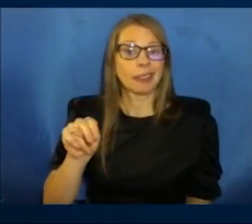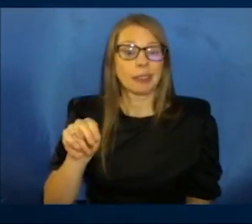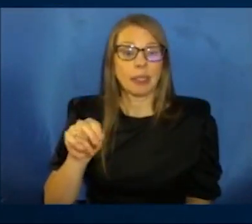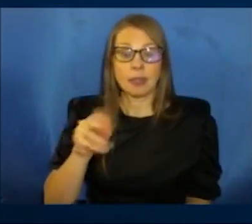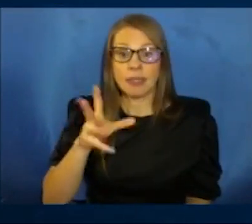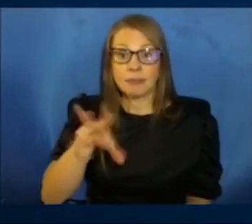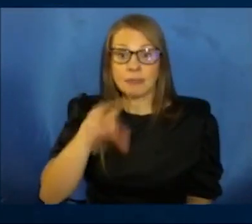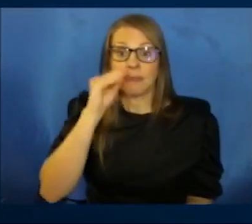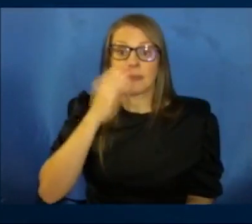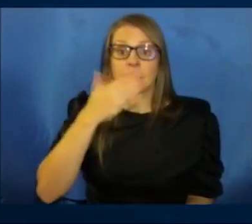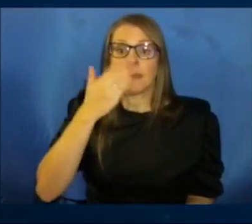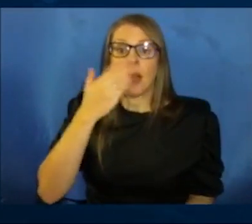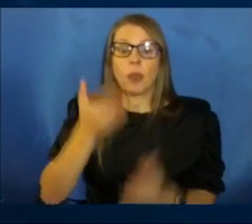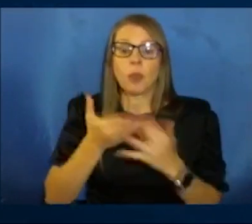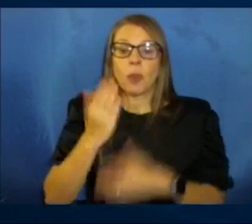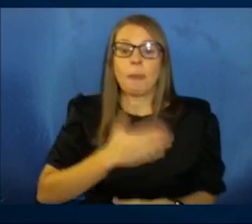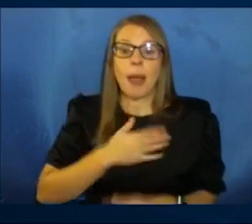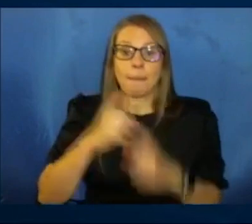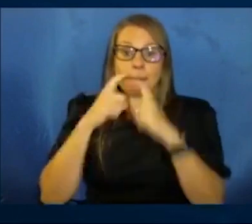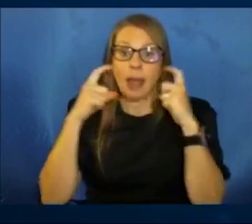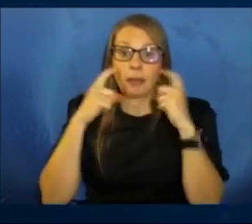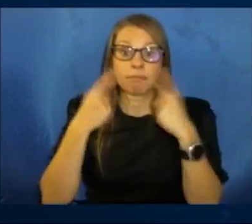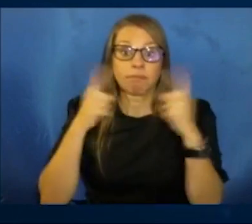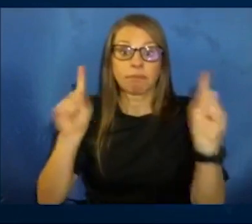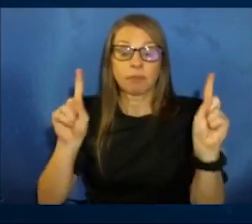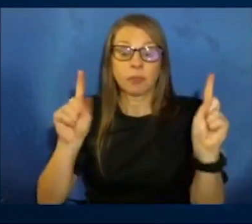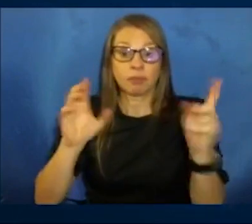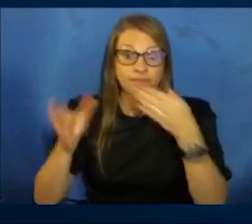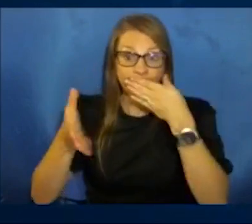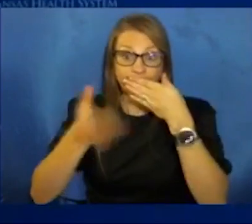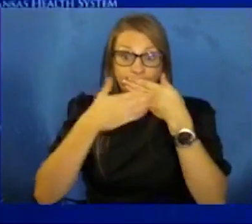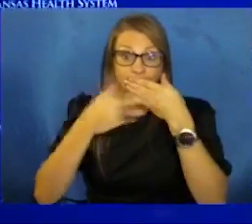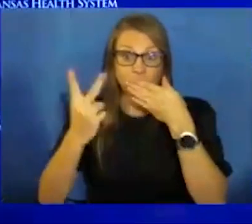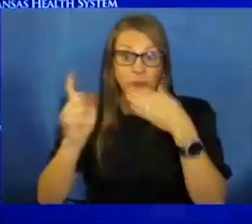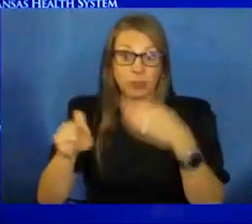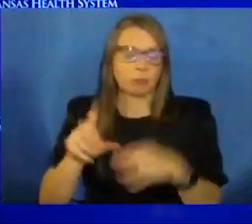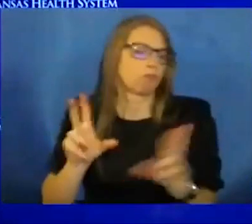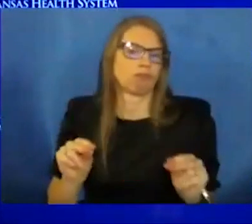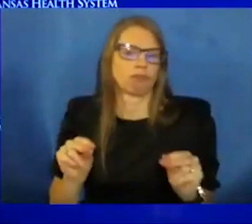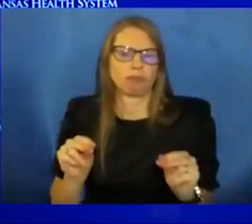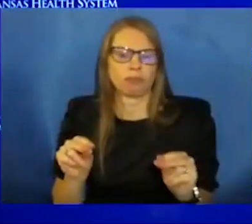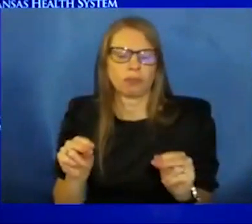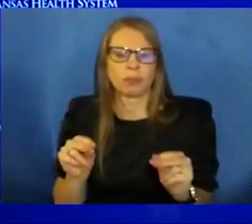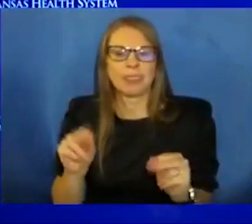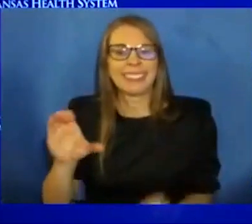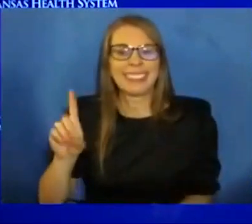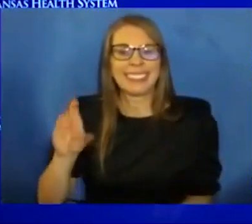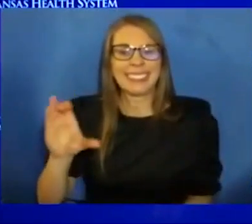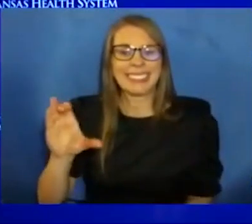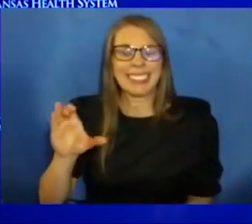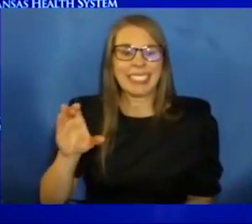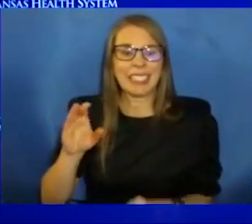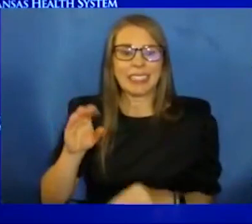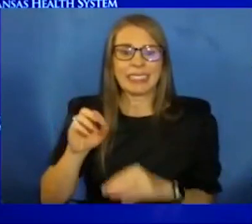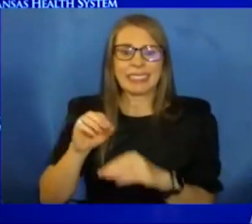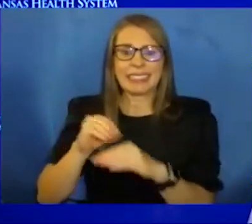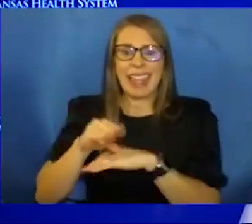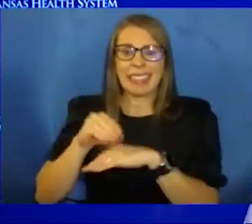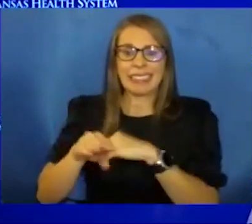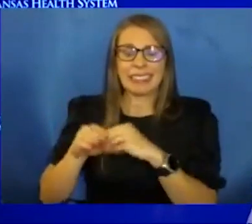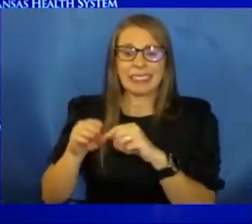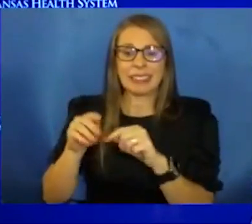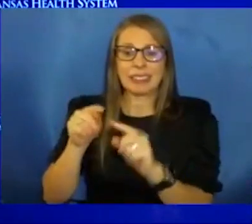that there is hope on the other side right. of this. But we are not there yet. We are not there yet. Okay. So last follow-up question, Dr. Hawkinson, If I